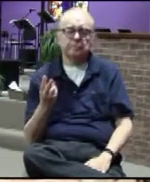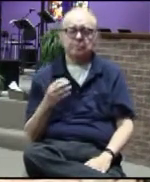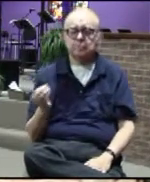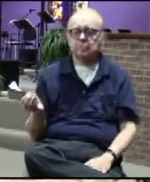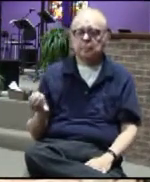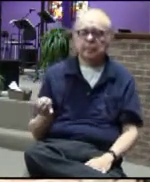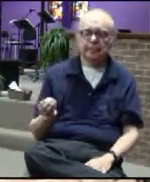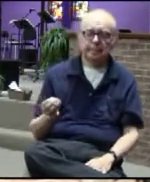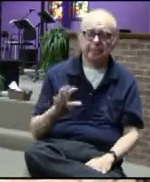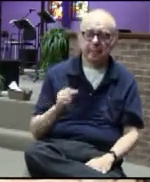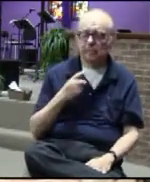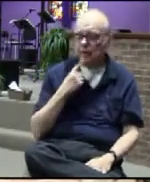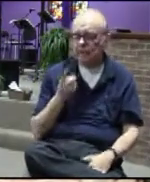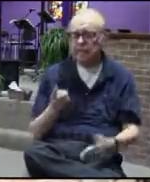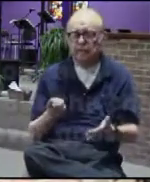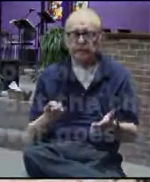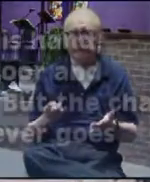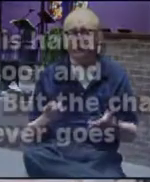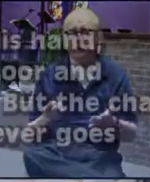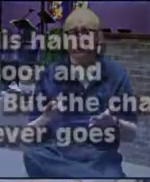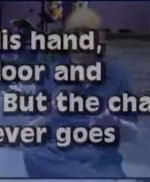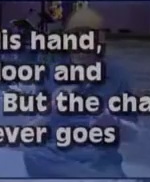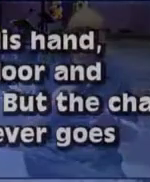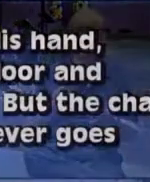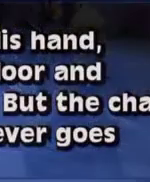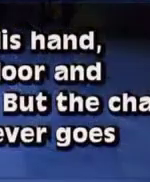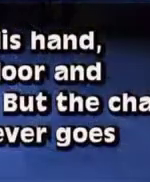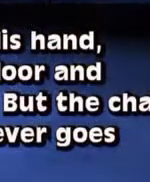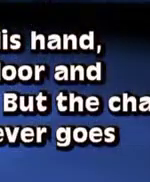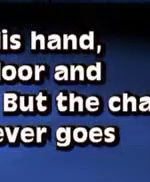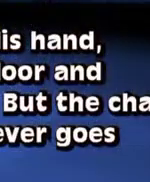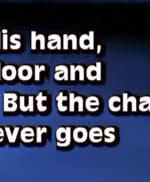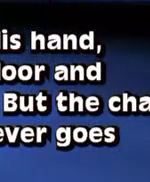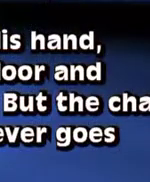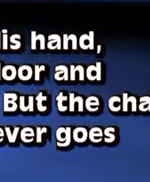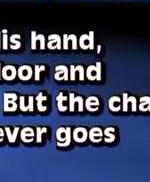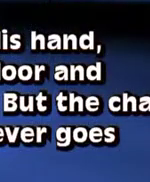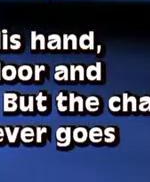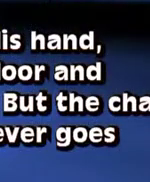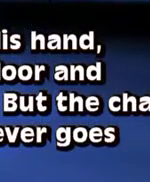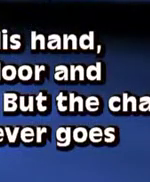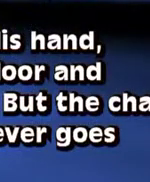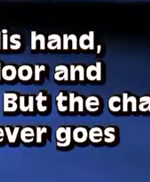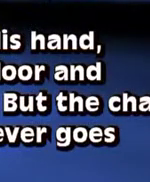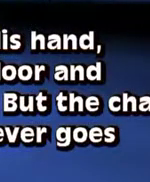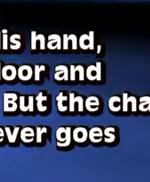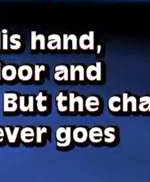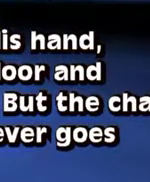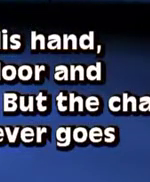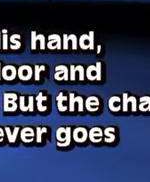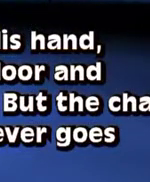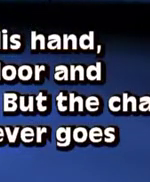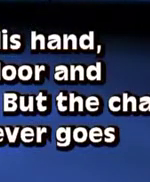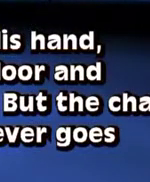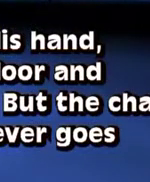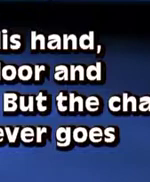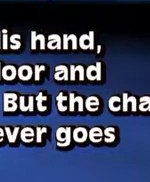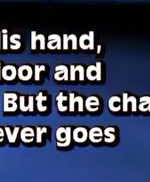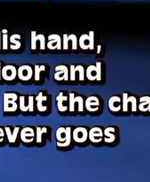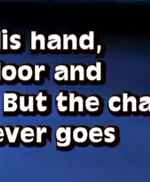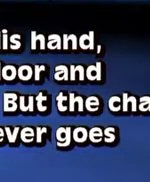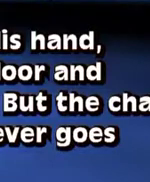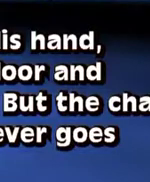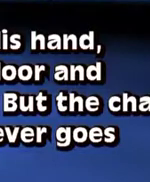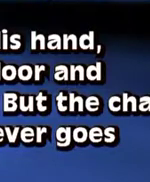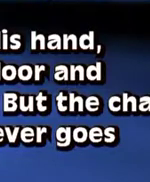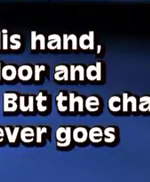Here's what John says. He says. baptize you with water for repentance. But the one who is coming after me. Is more powerful